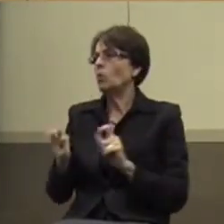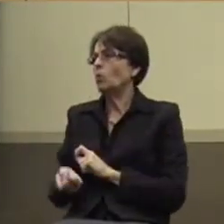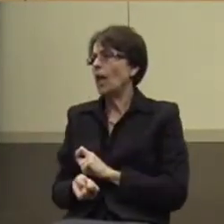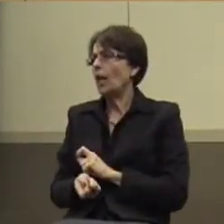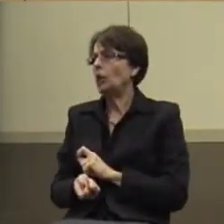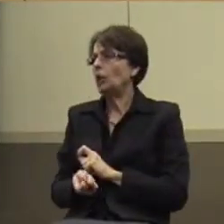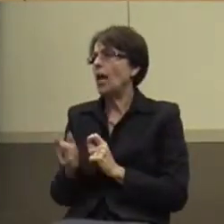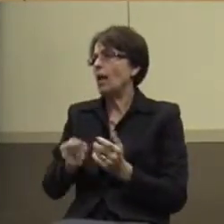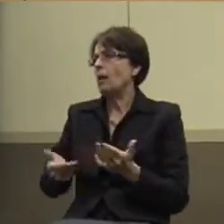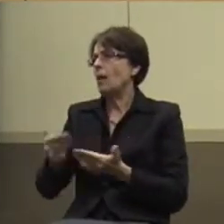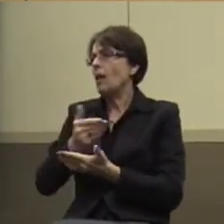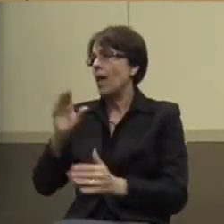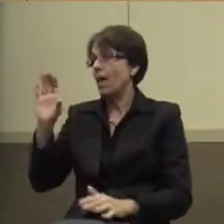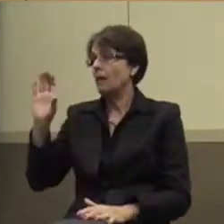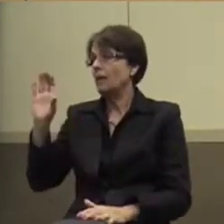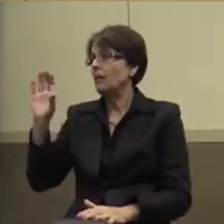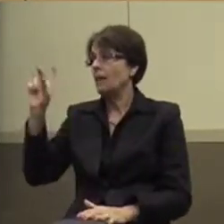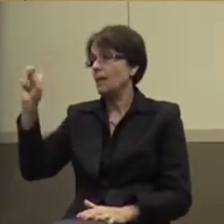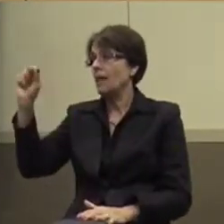okay?